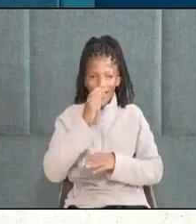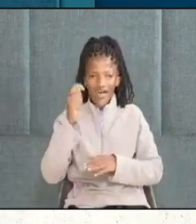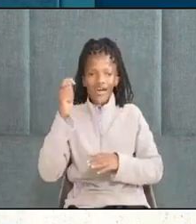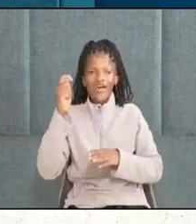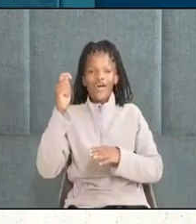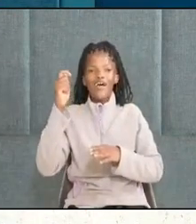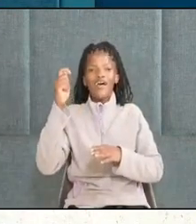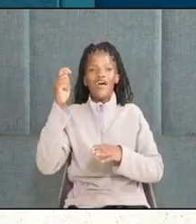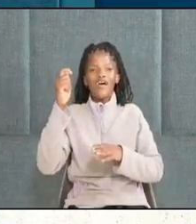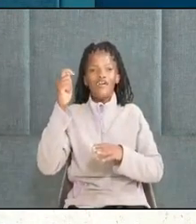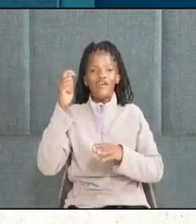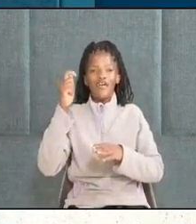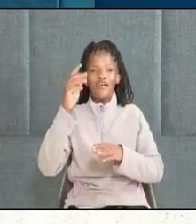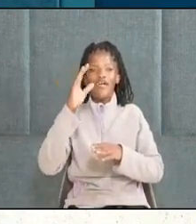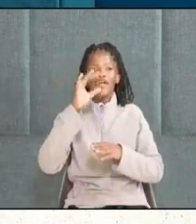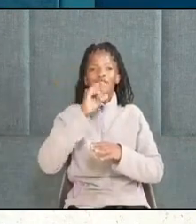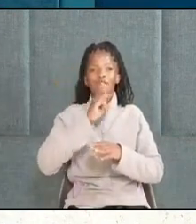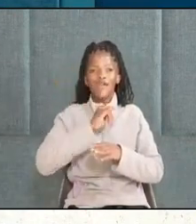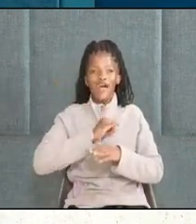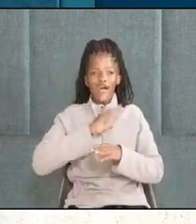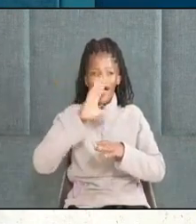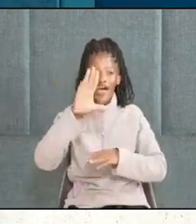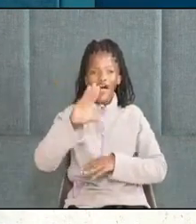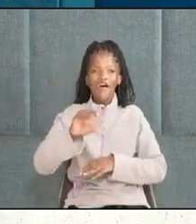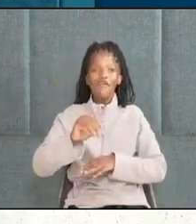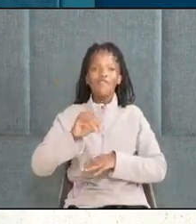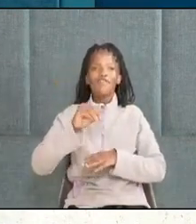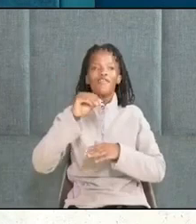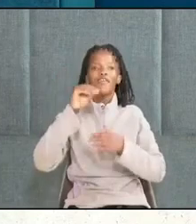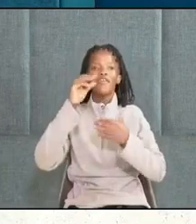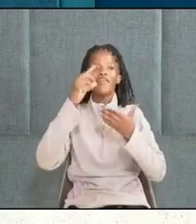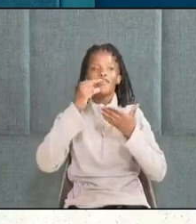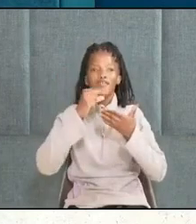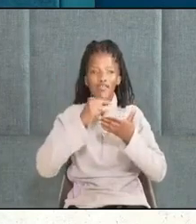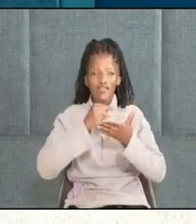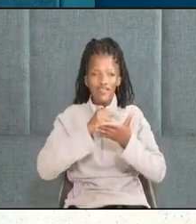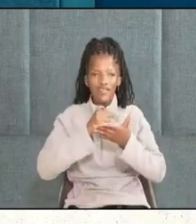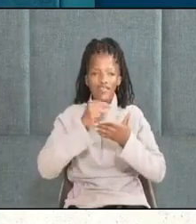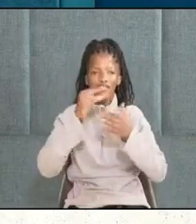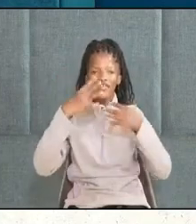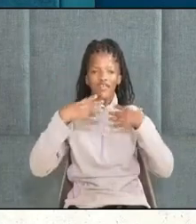the hour I first